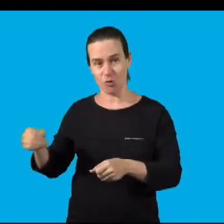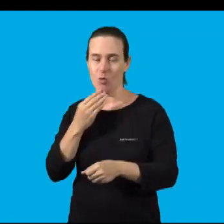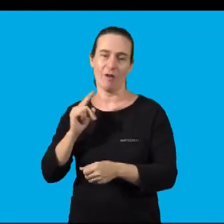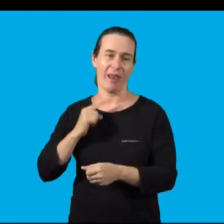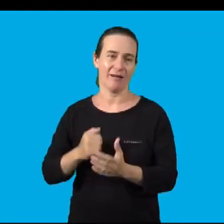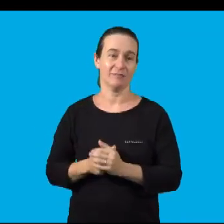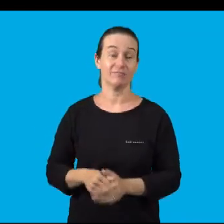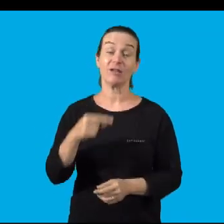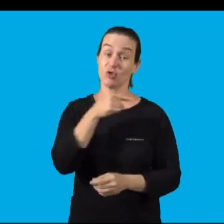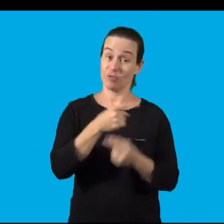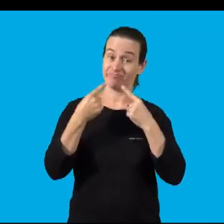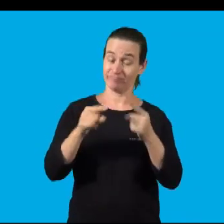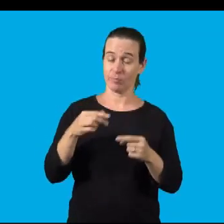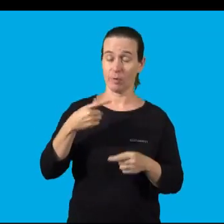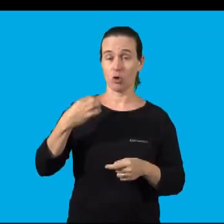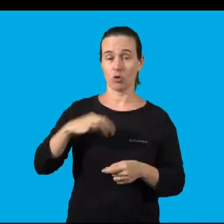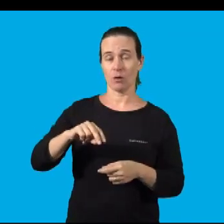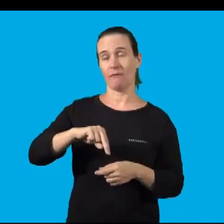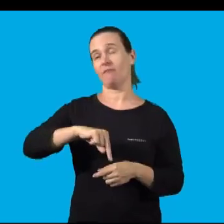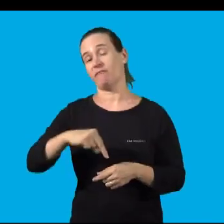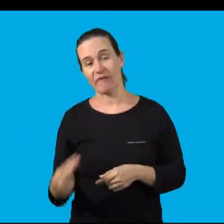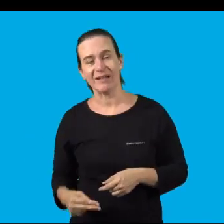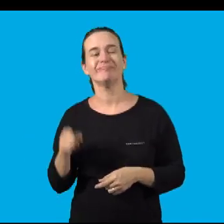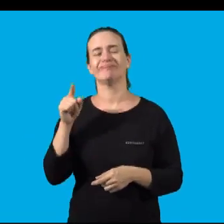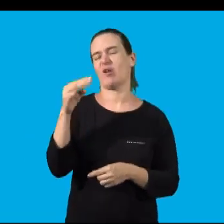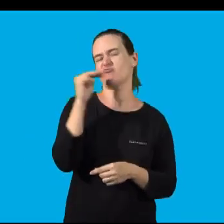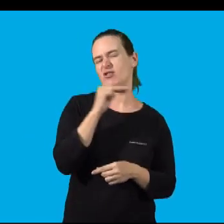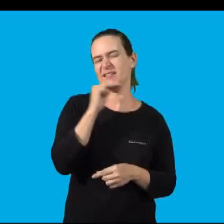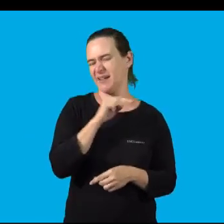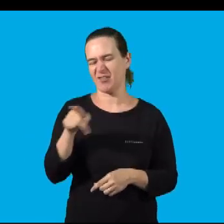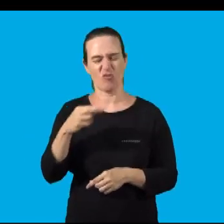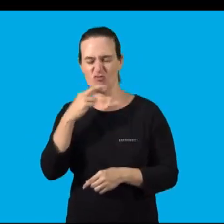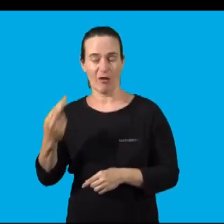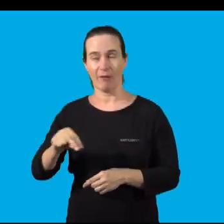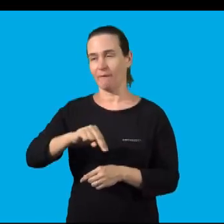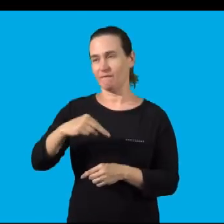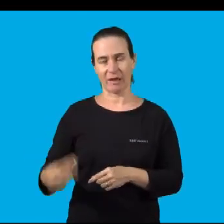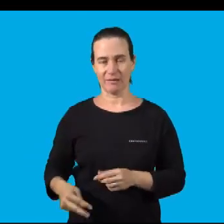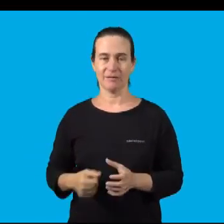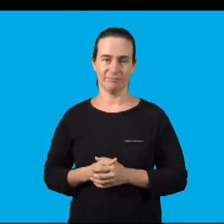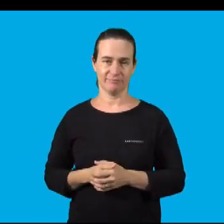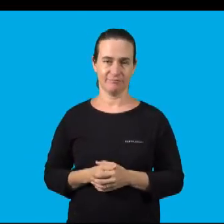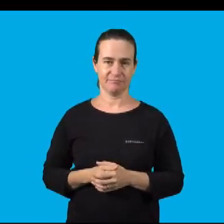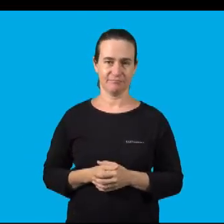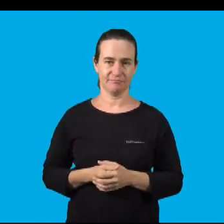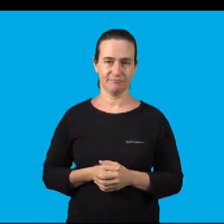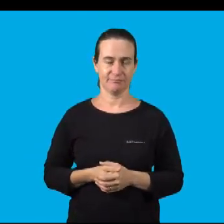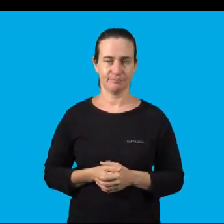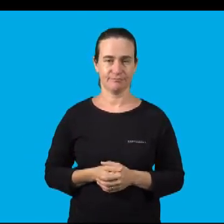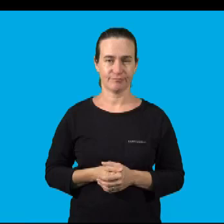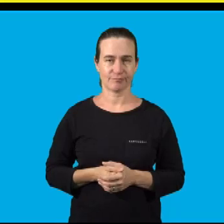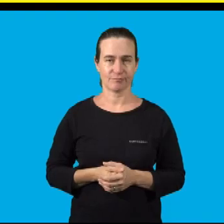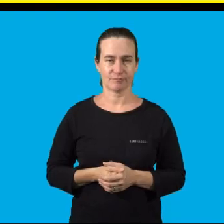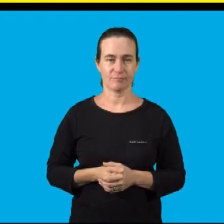She also claims that when the girls fainted in court, they were just pretending or sporting, as she